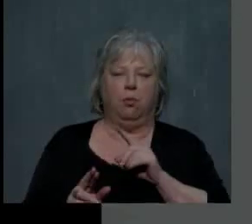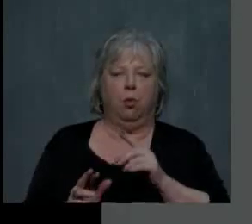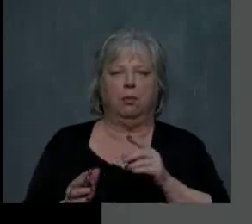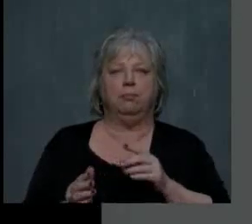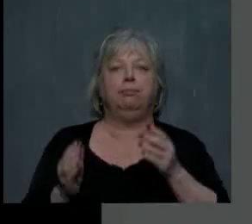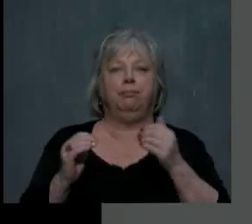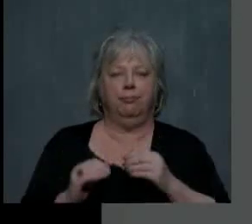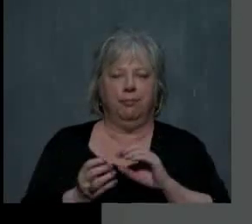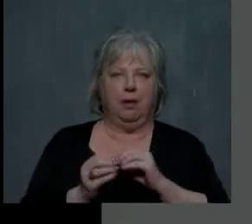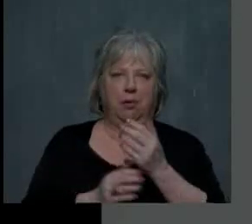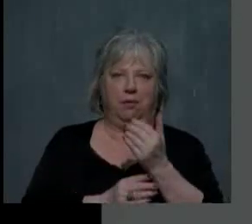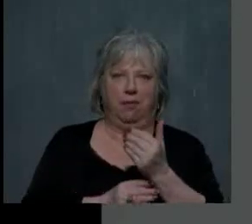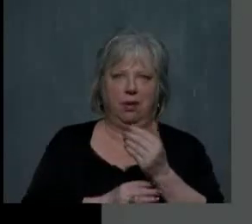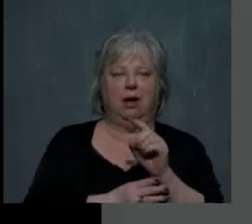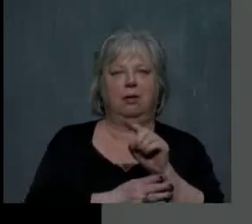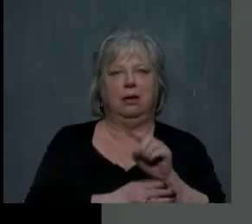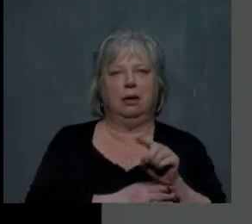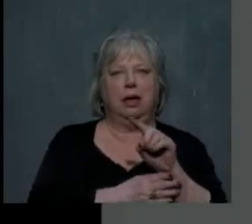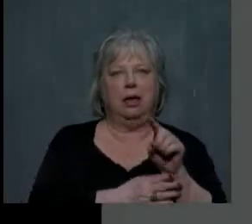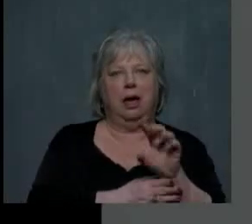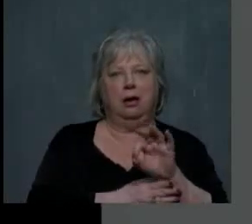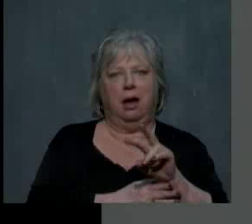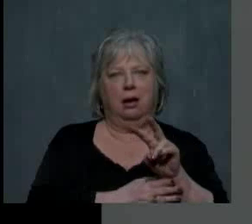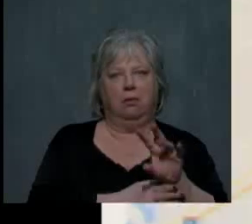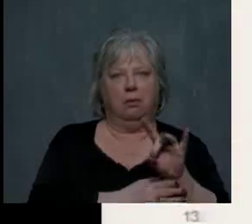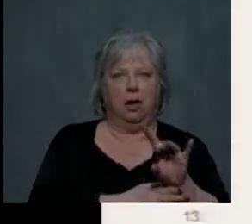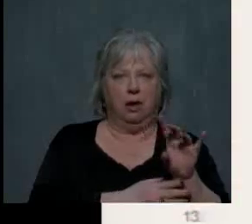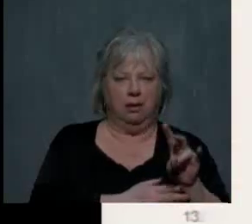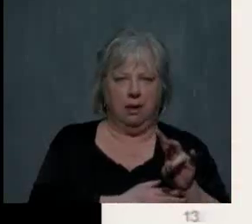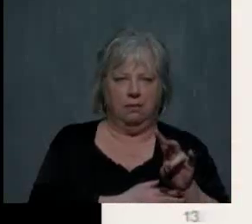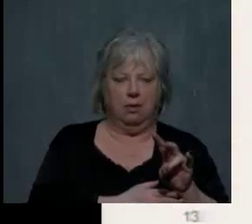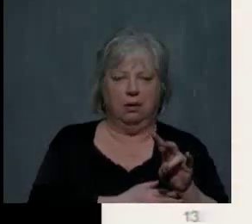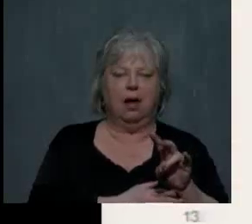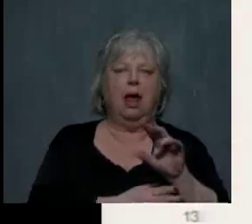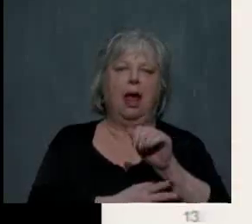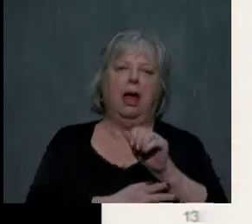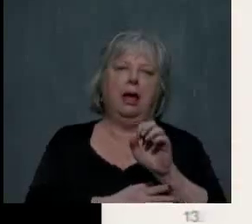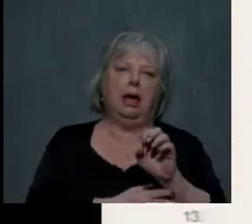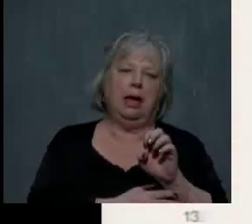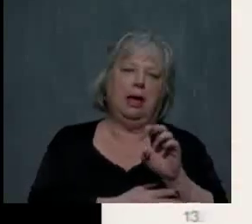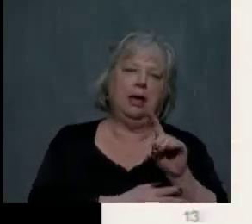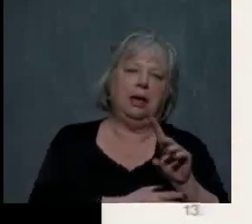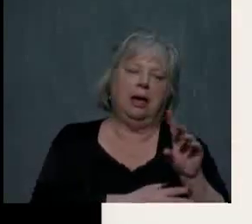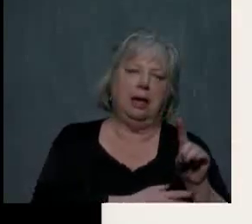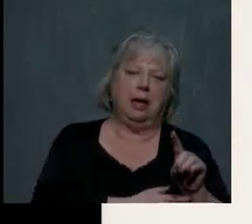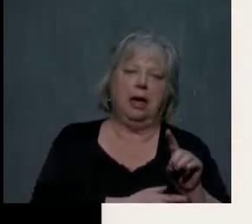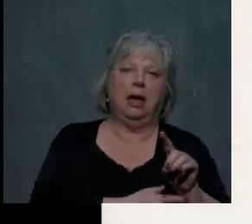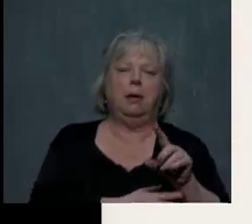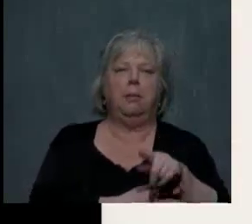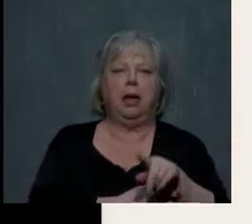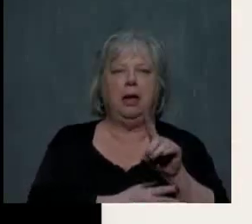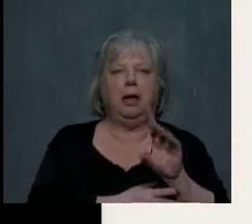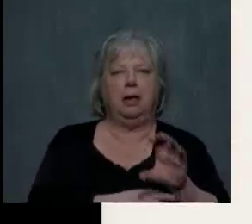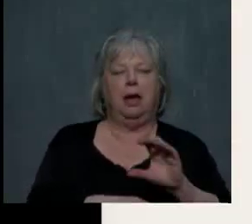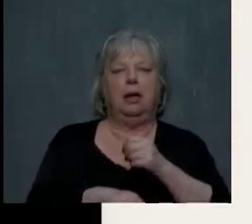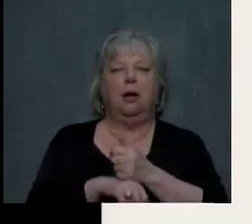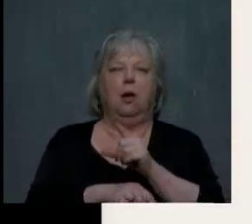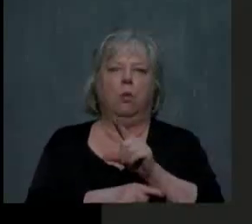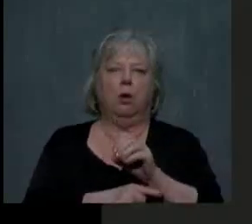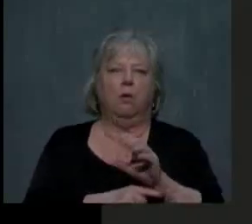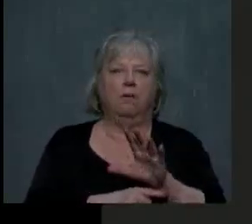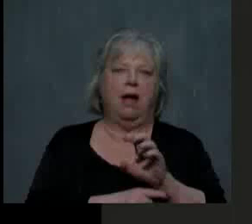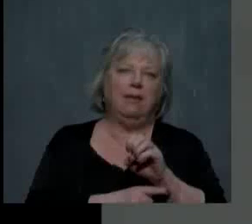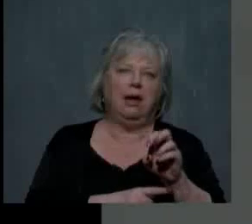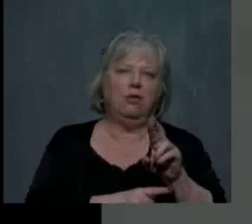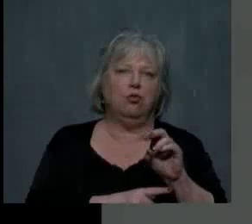number 15, file number Z-9287, AEDD short form PDC, located at 105